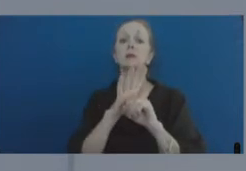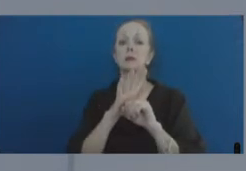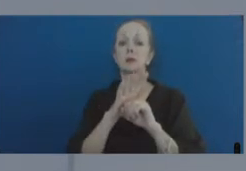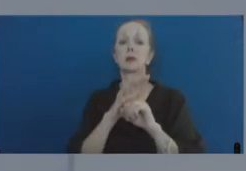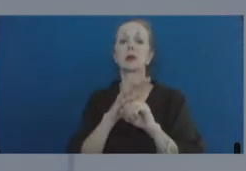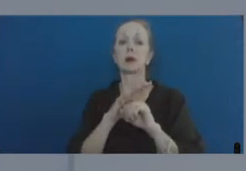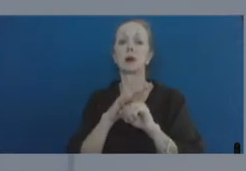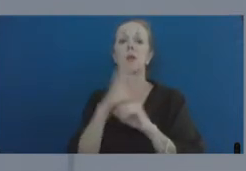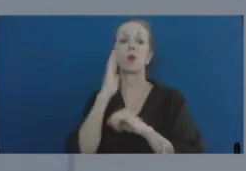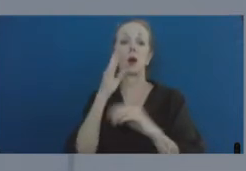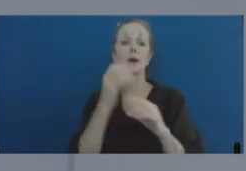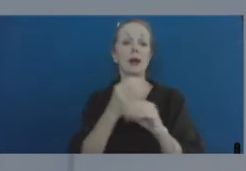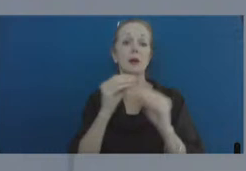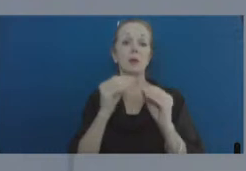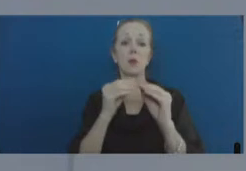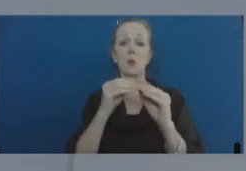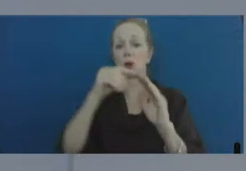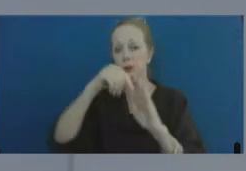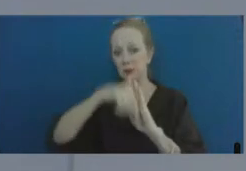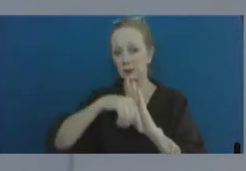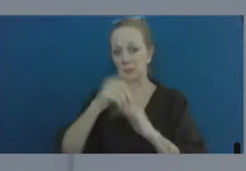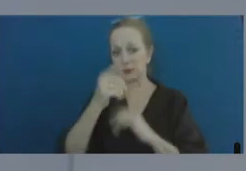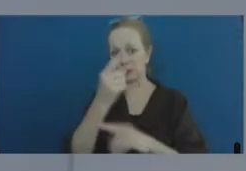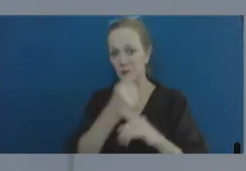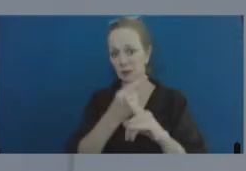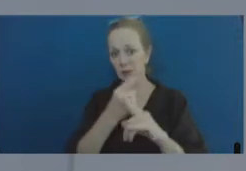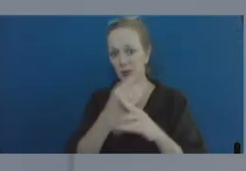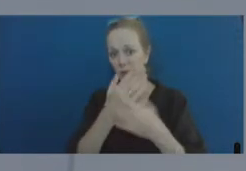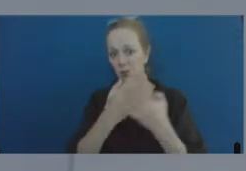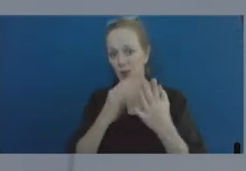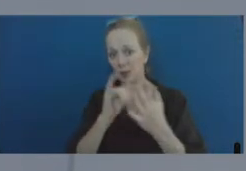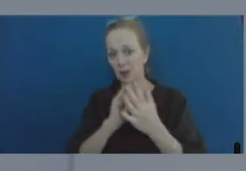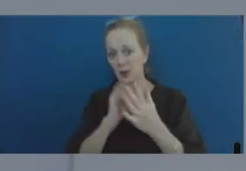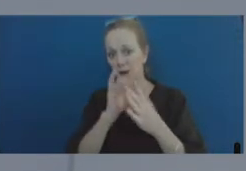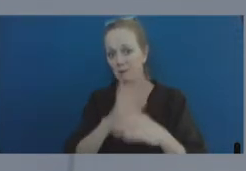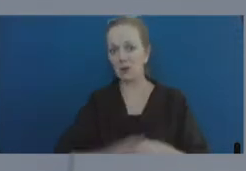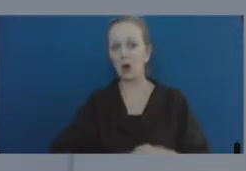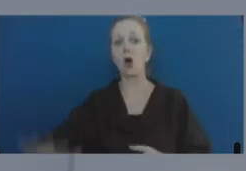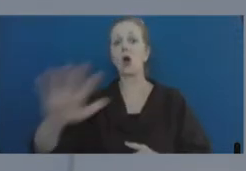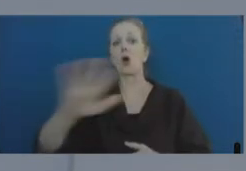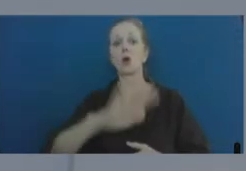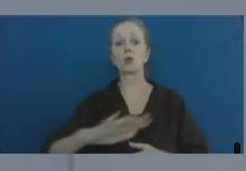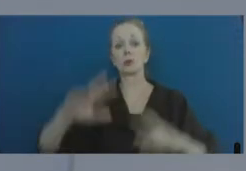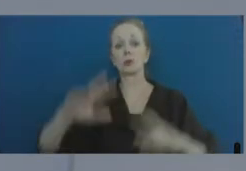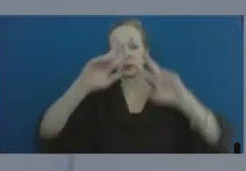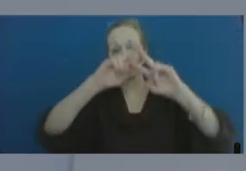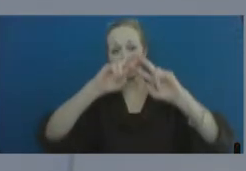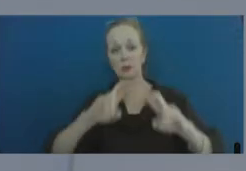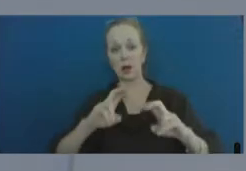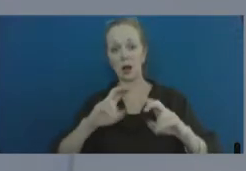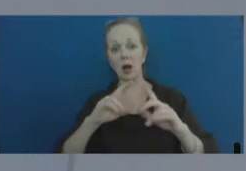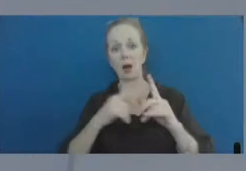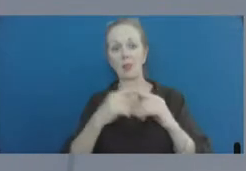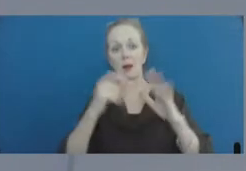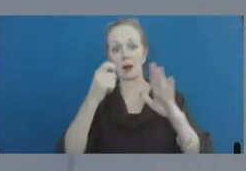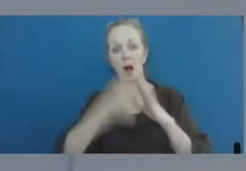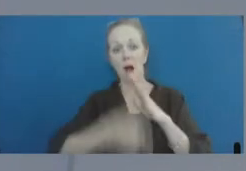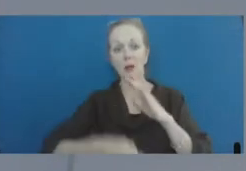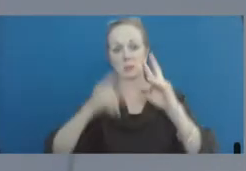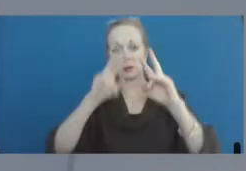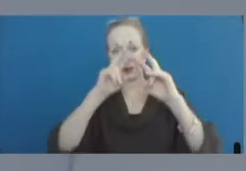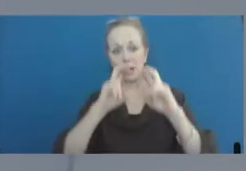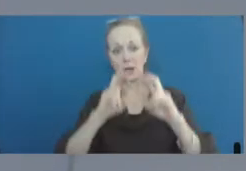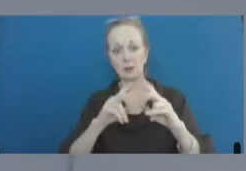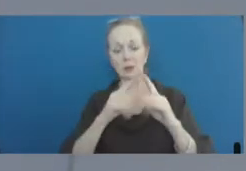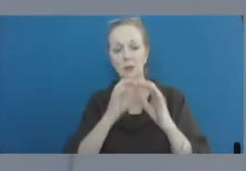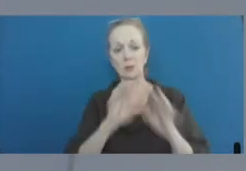they'll get more density, right? So I think as part of this overall analysis, I think having cost analysis would be also